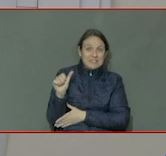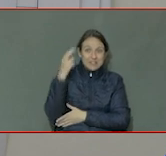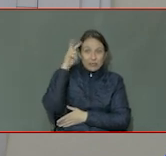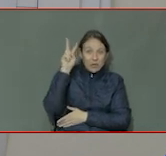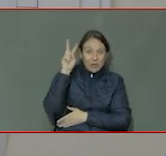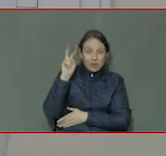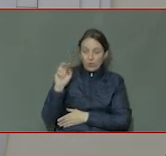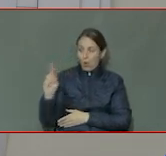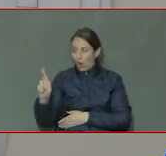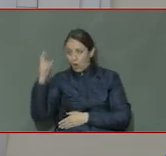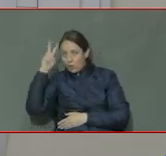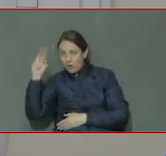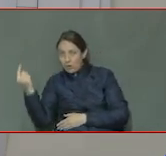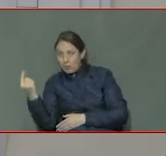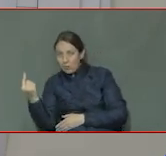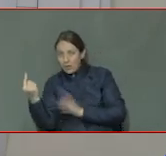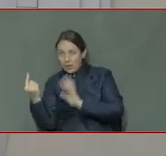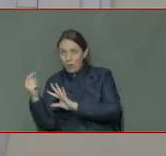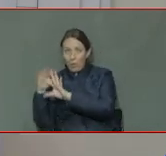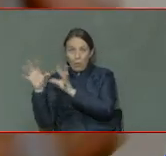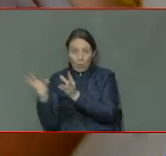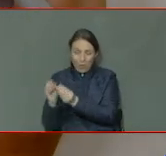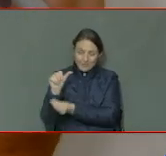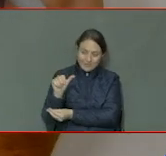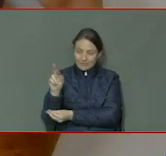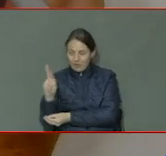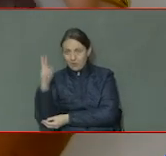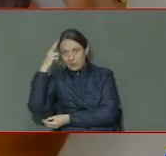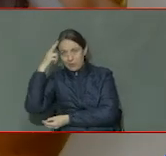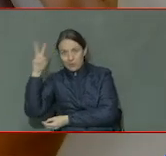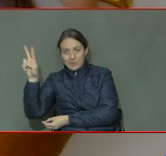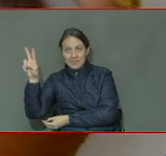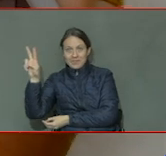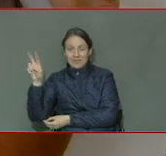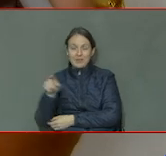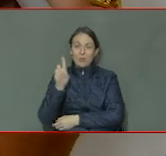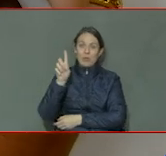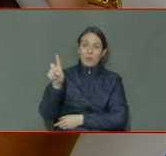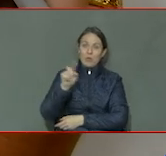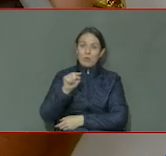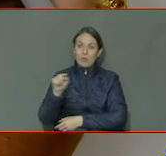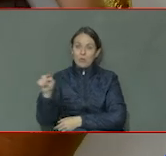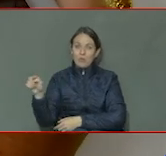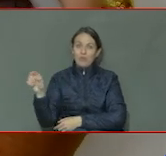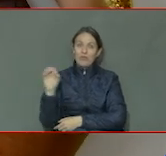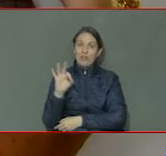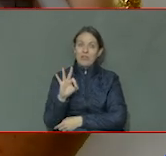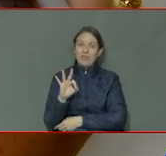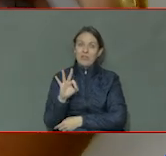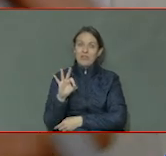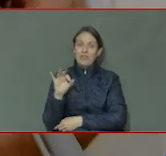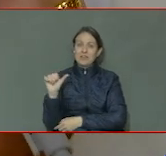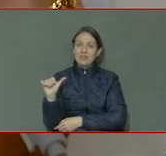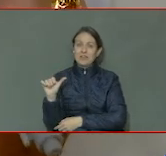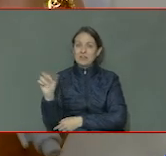or just the R, you must square 6R. So it's 1 over 36R